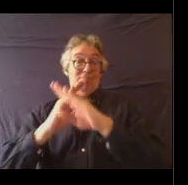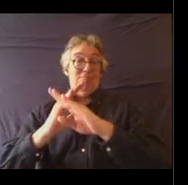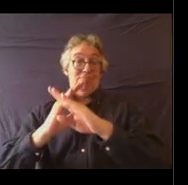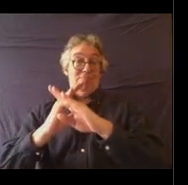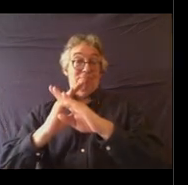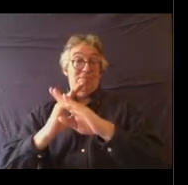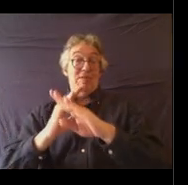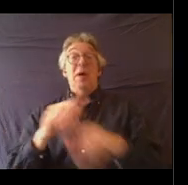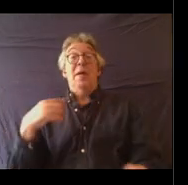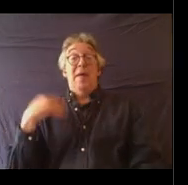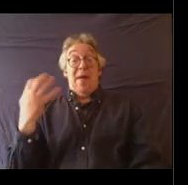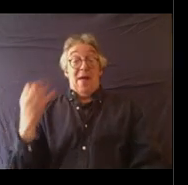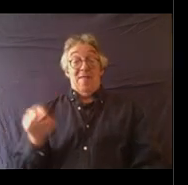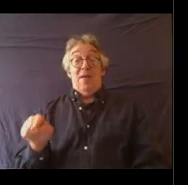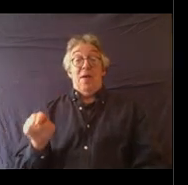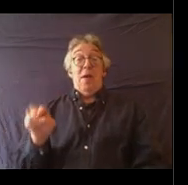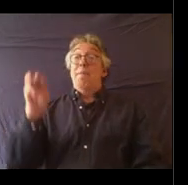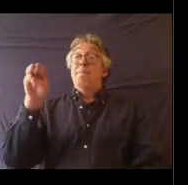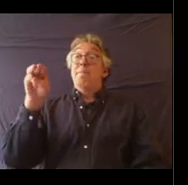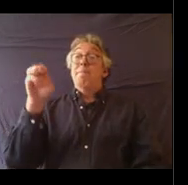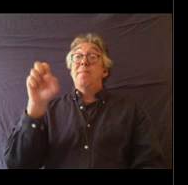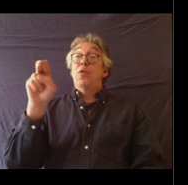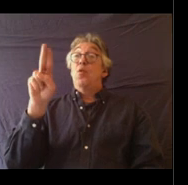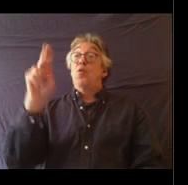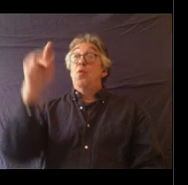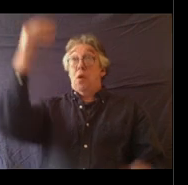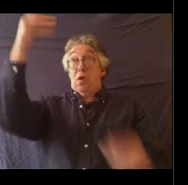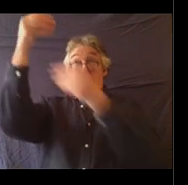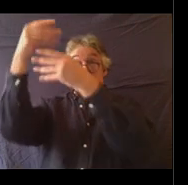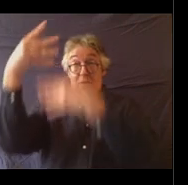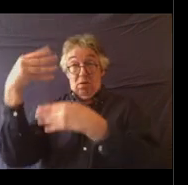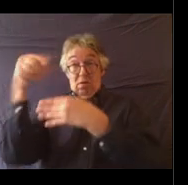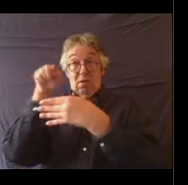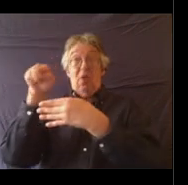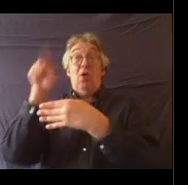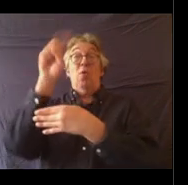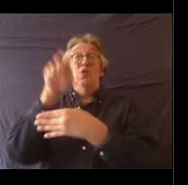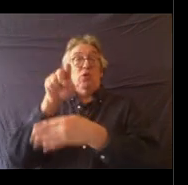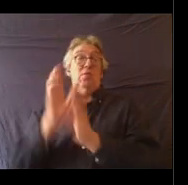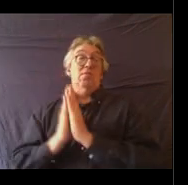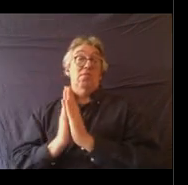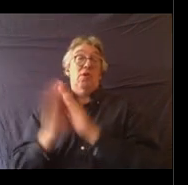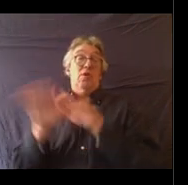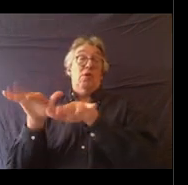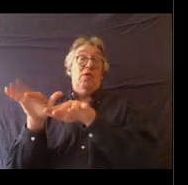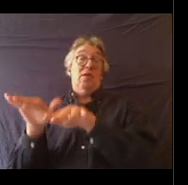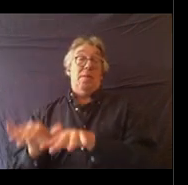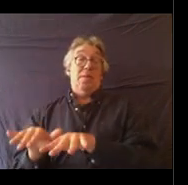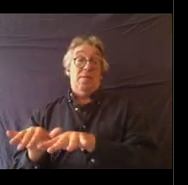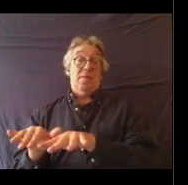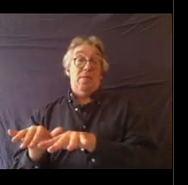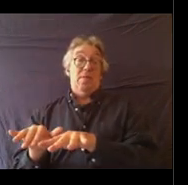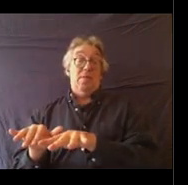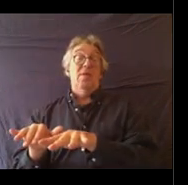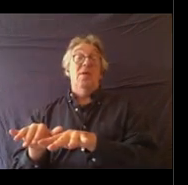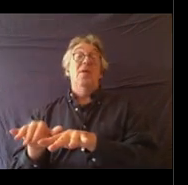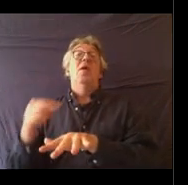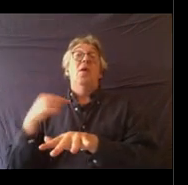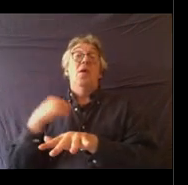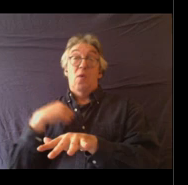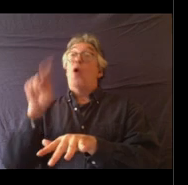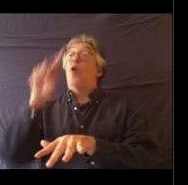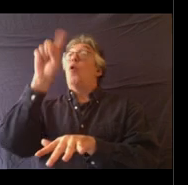box in the menu. And we will then read out the questions in the order that they appear. And we will treat